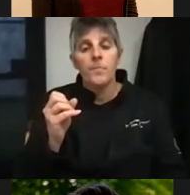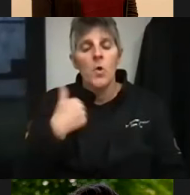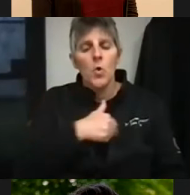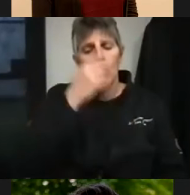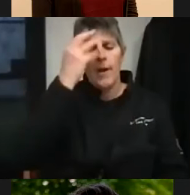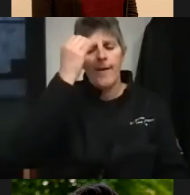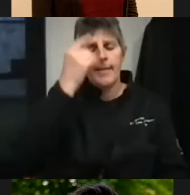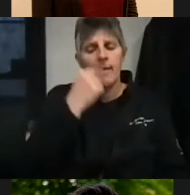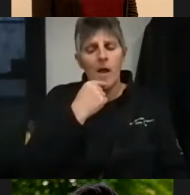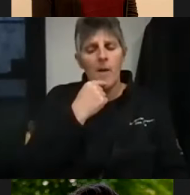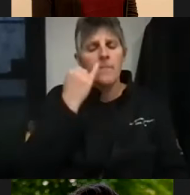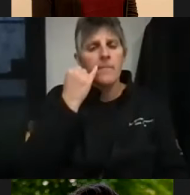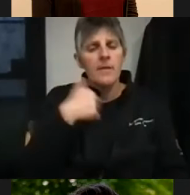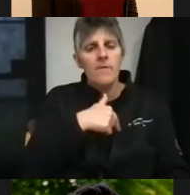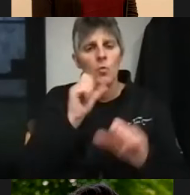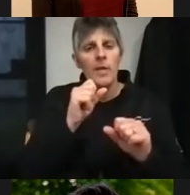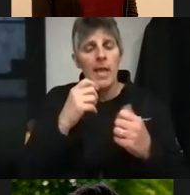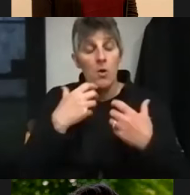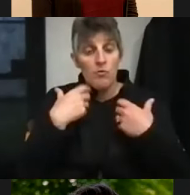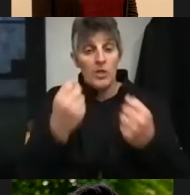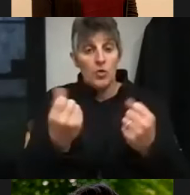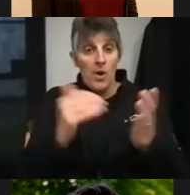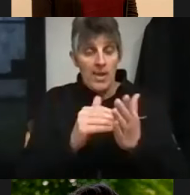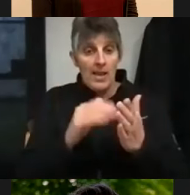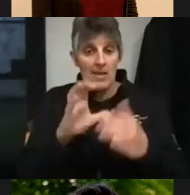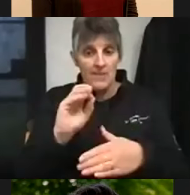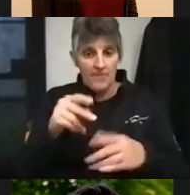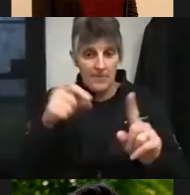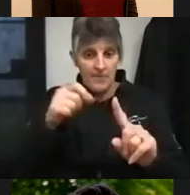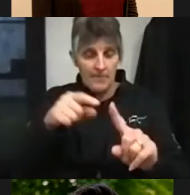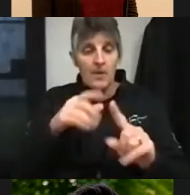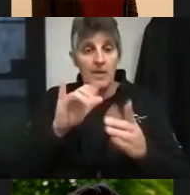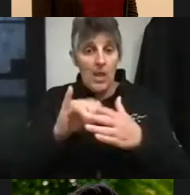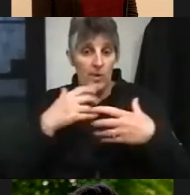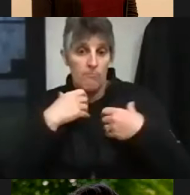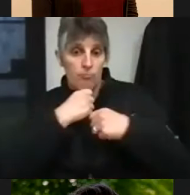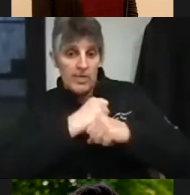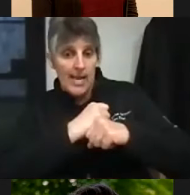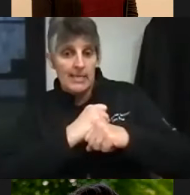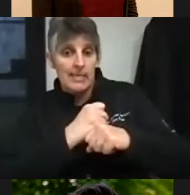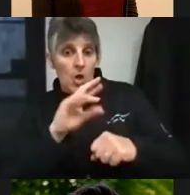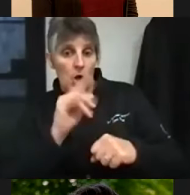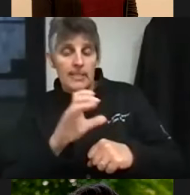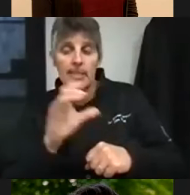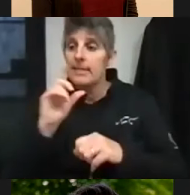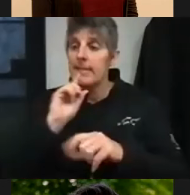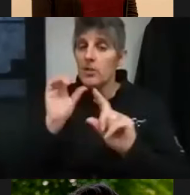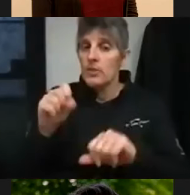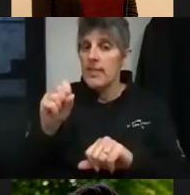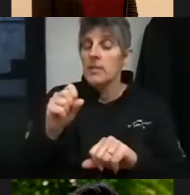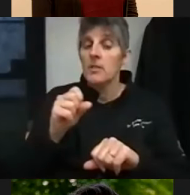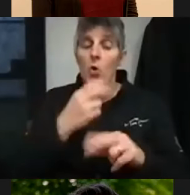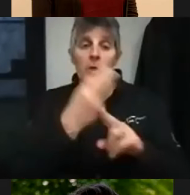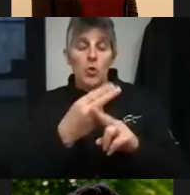thinking if we can restore the CAMK2 signaling, can we protect the ganglion cells? The answer is yes. So we use the